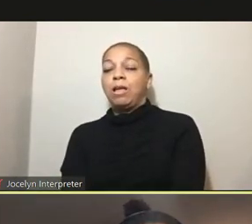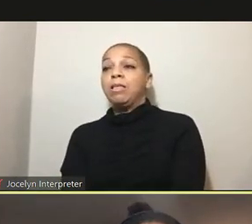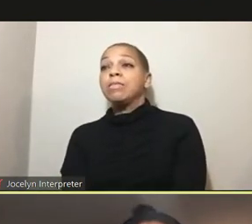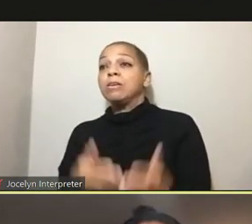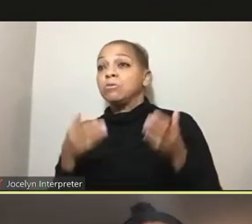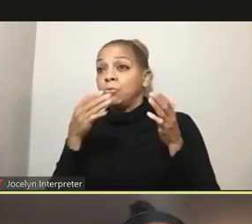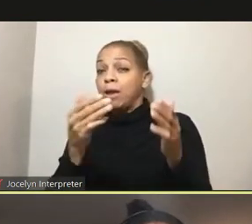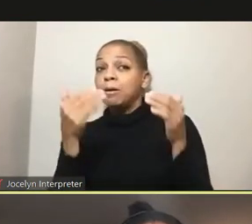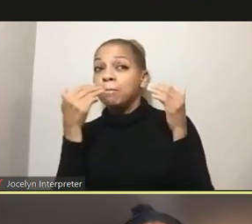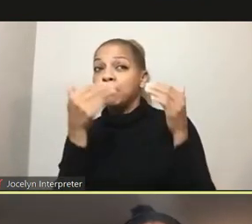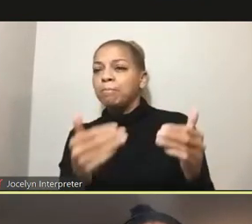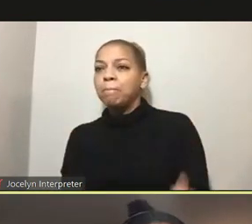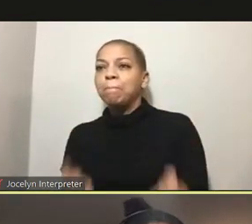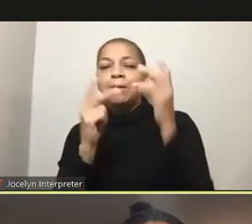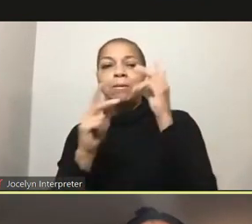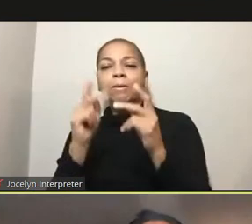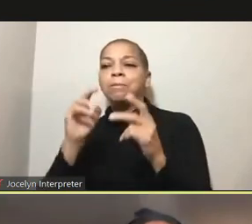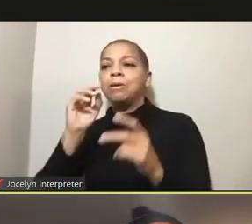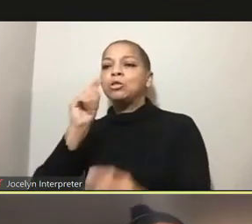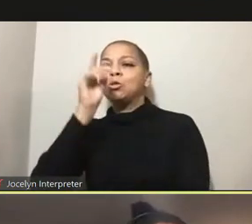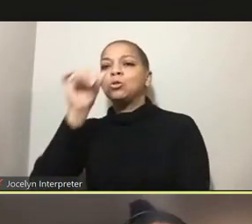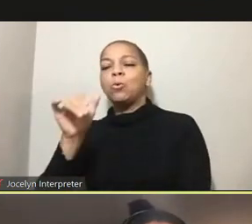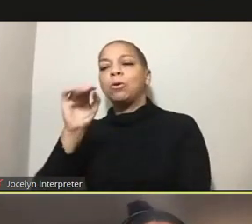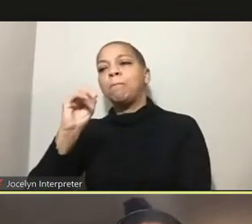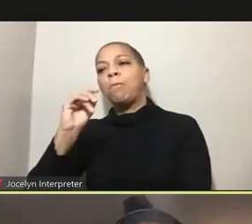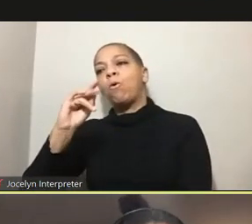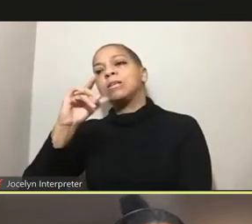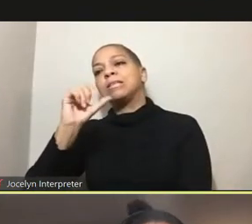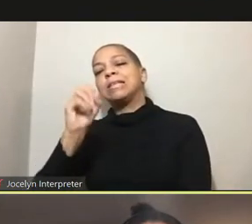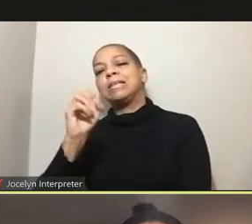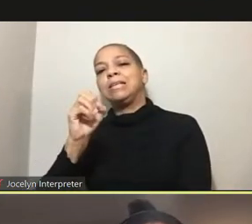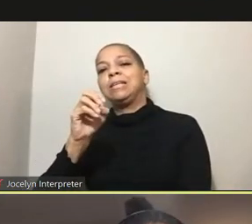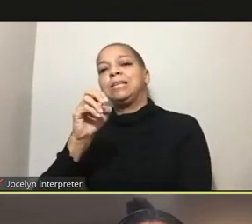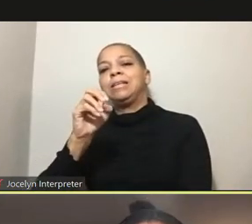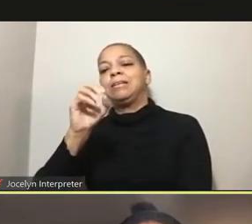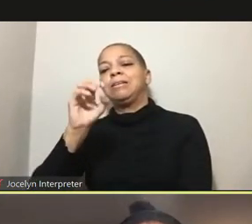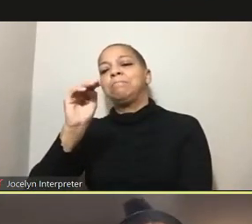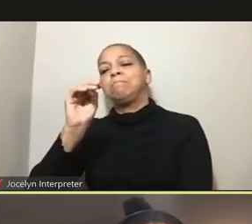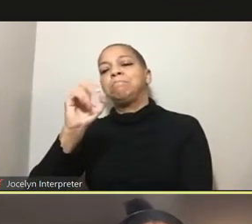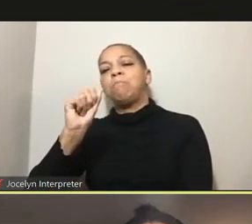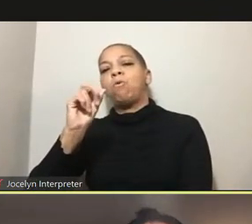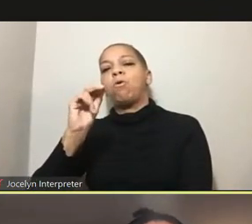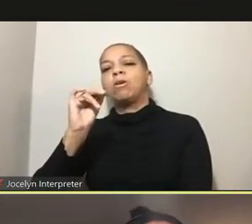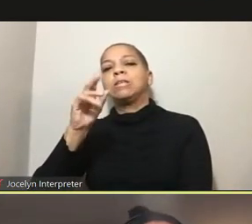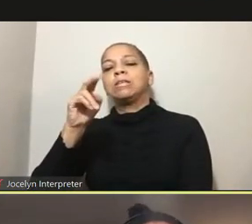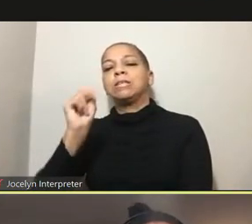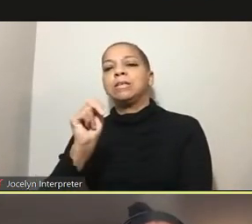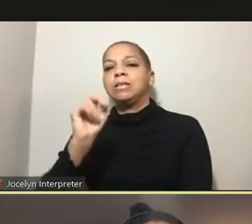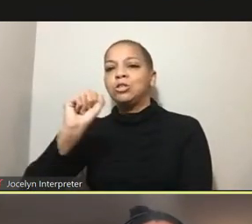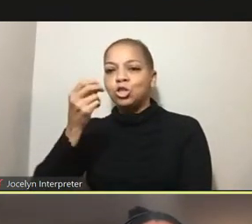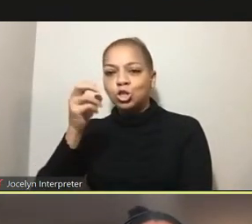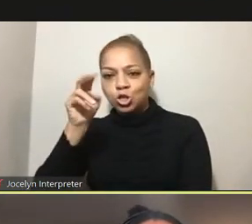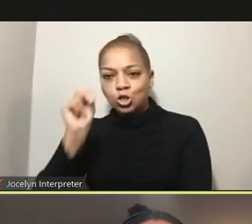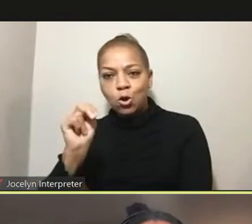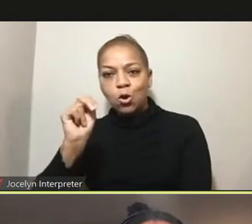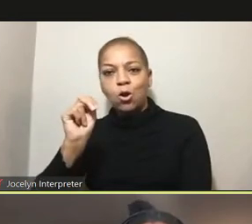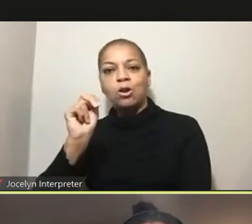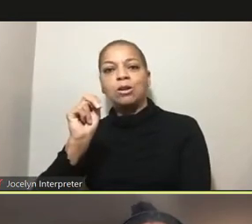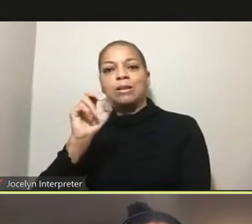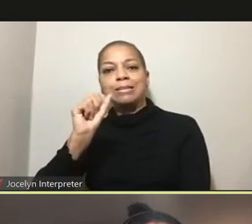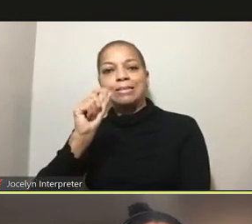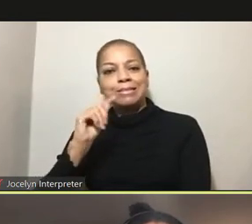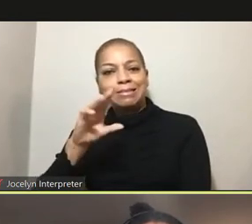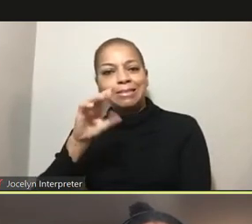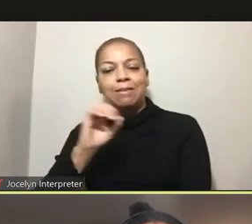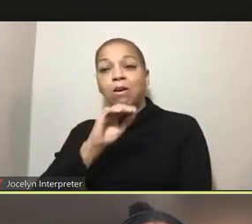many people, Toni Morrison, Audre Lorde, Nick Cave, Shaun Leonardo, Steve Locke, all of us can give you a